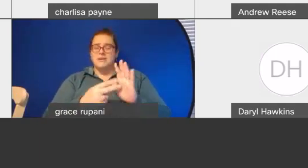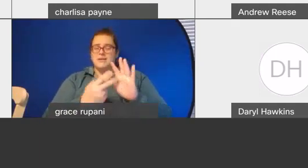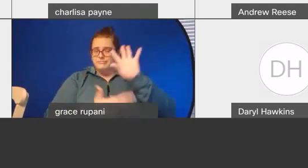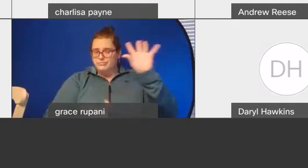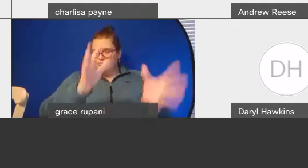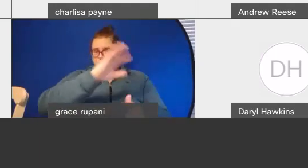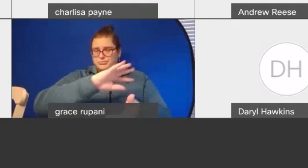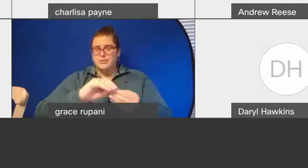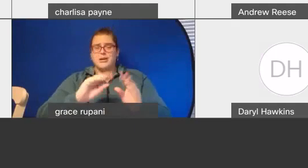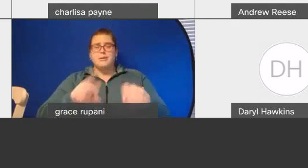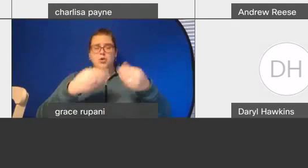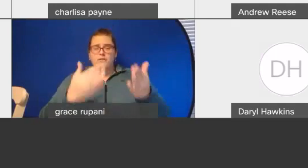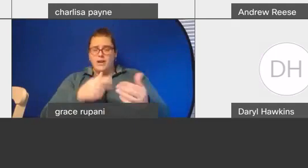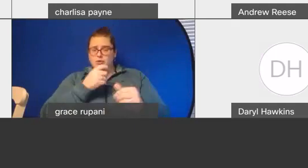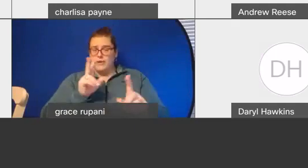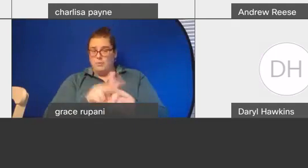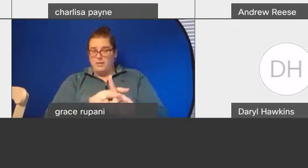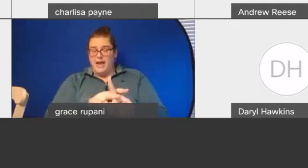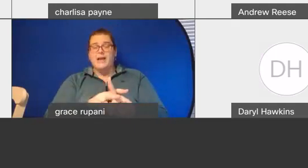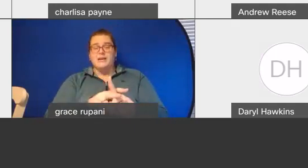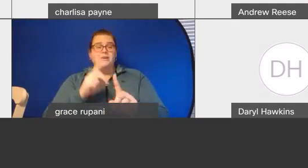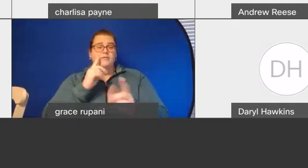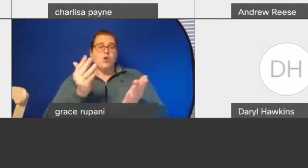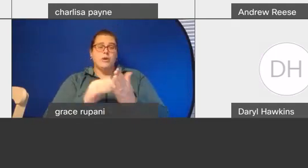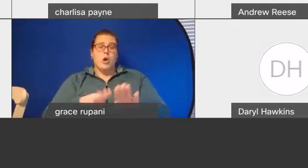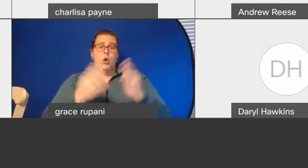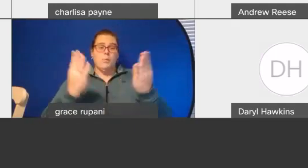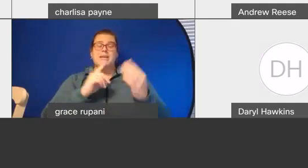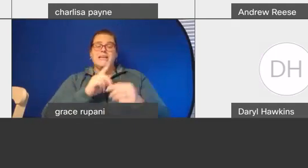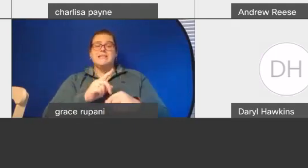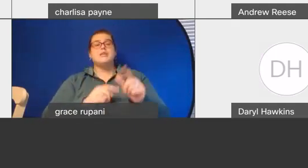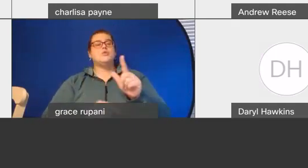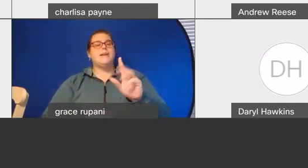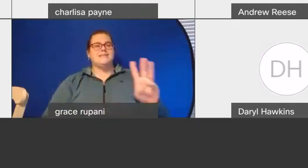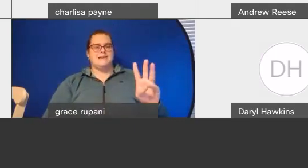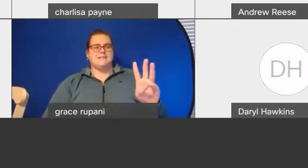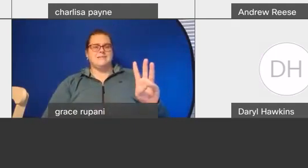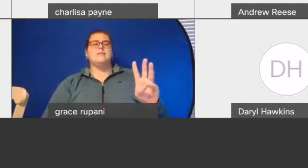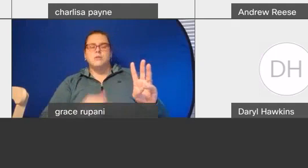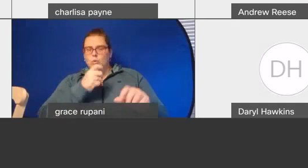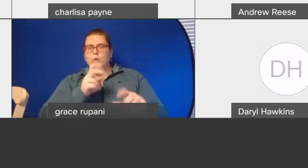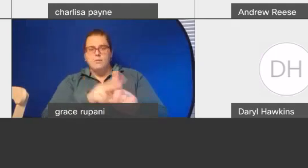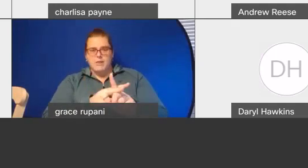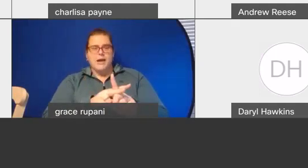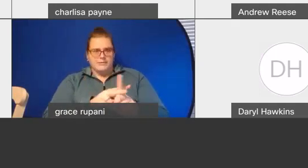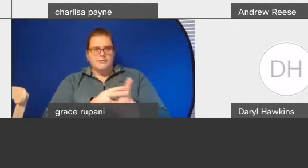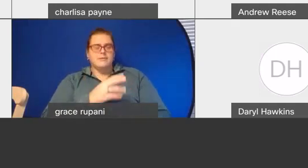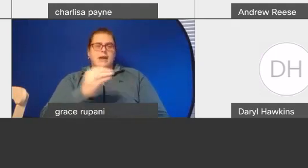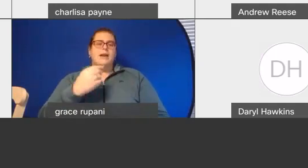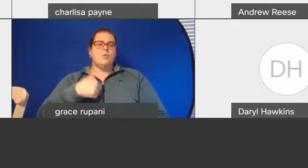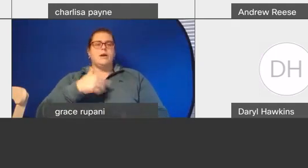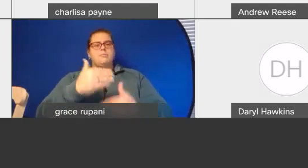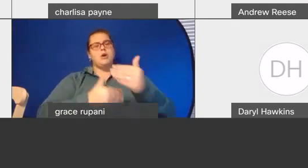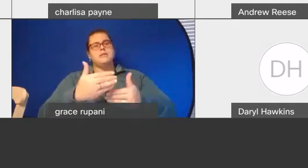of providers that have applied for reopening is at 26. We are in the process of working on approving those